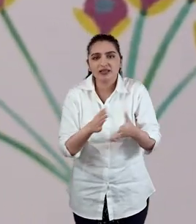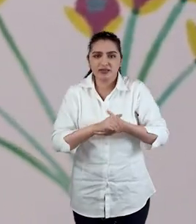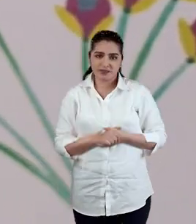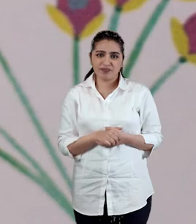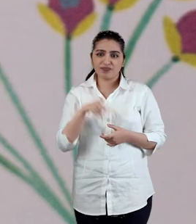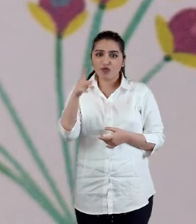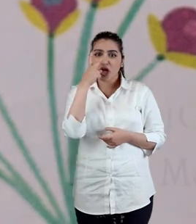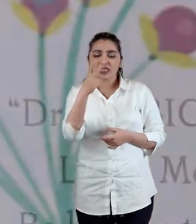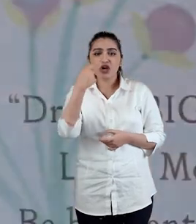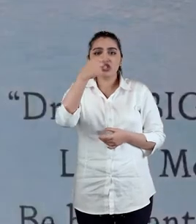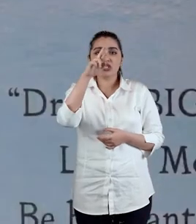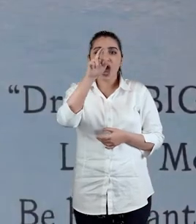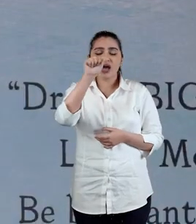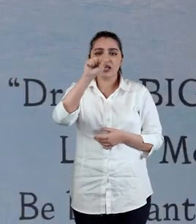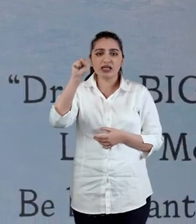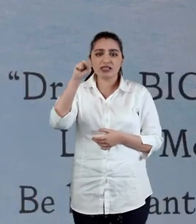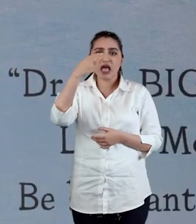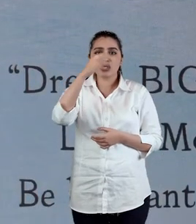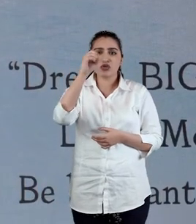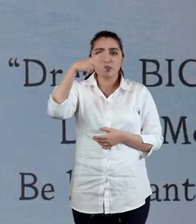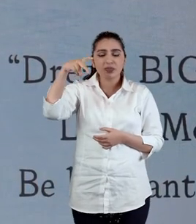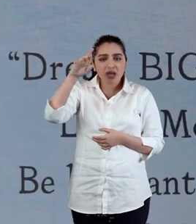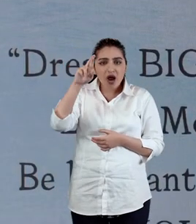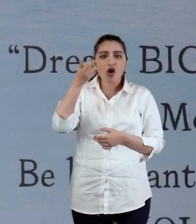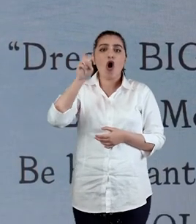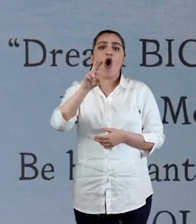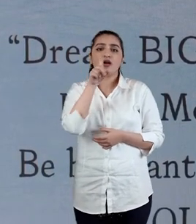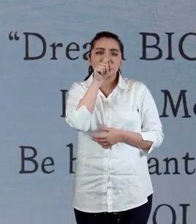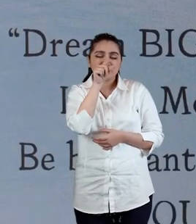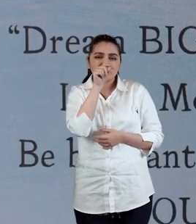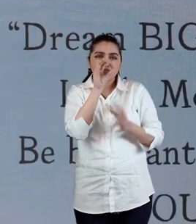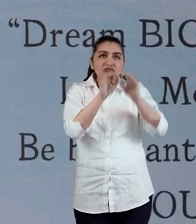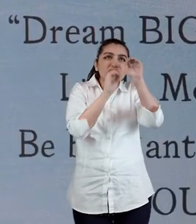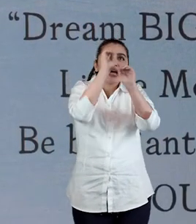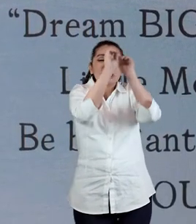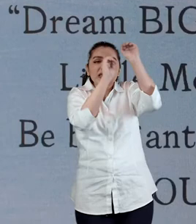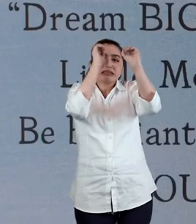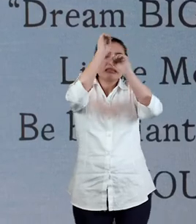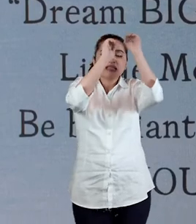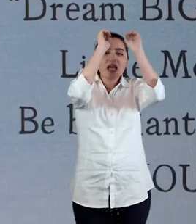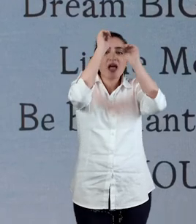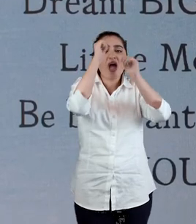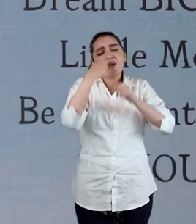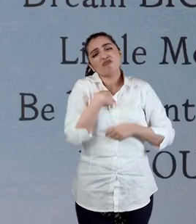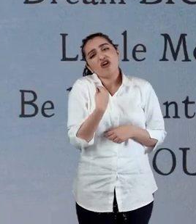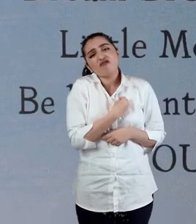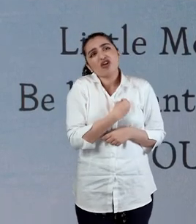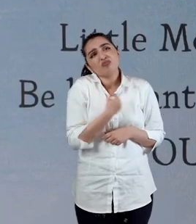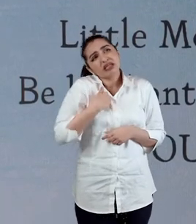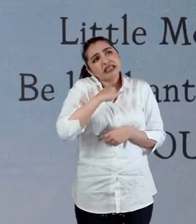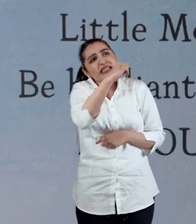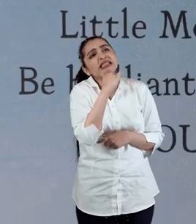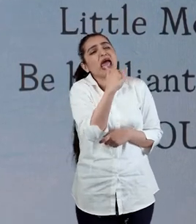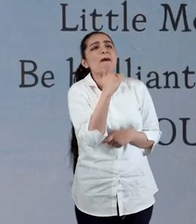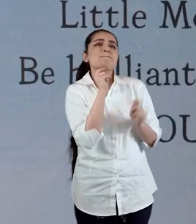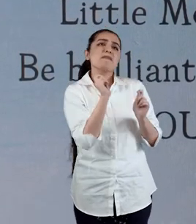a sigh. Owl heard the mole sigh and flew down from her tree. Just be who you are, said